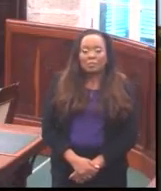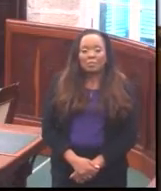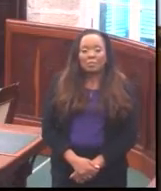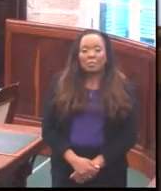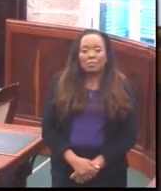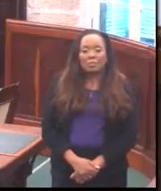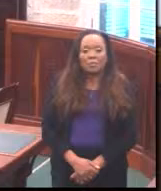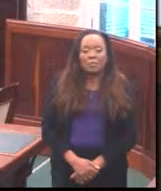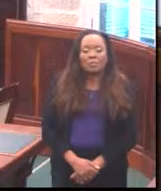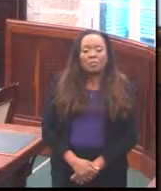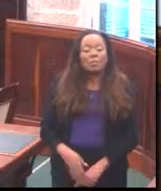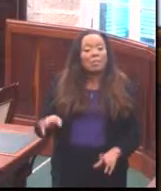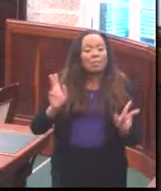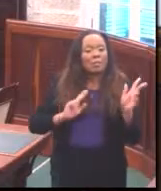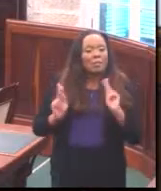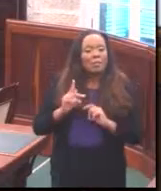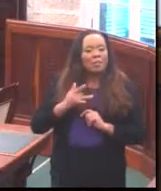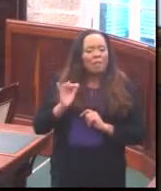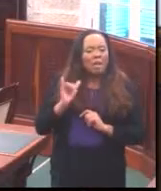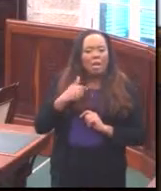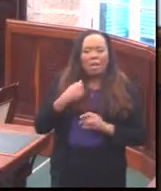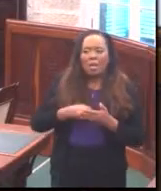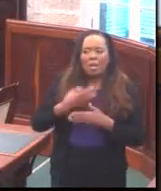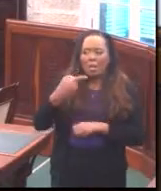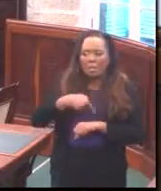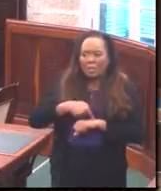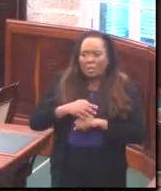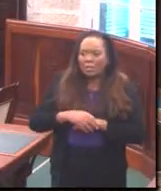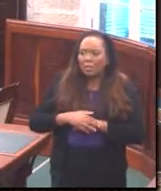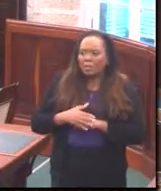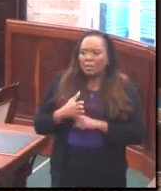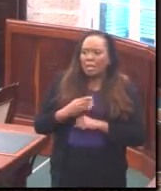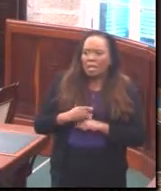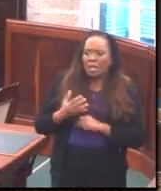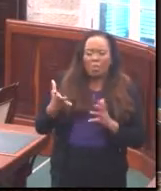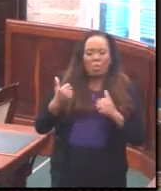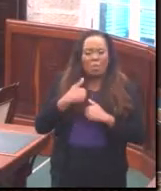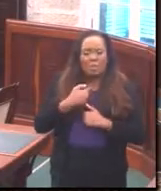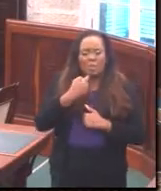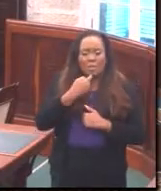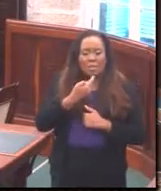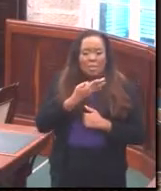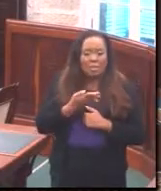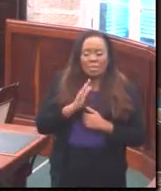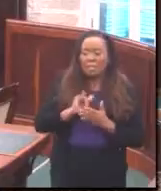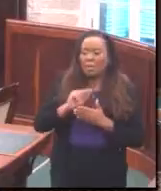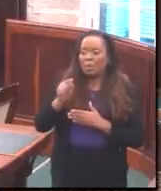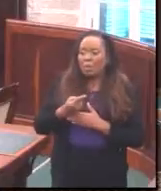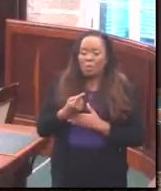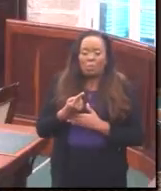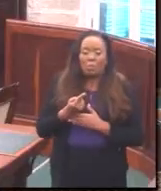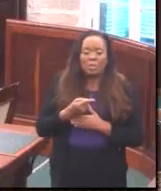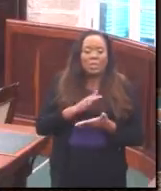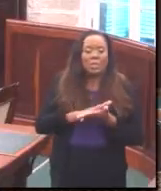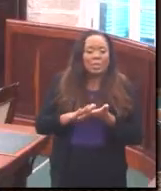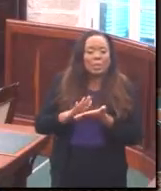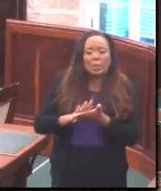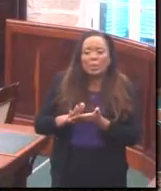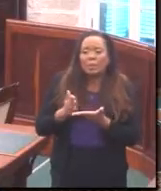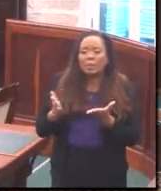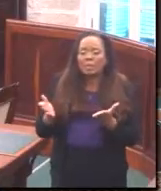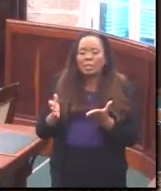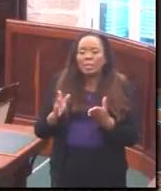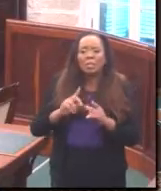and waste time and say things that a government can smile about when a government is trampling on the rights of people.